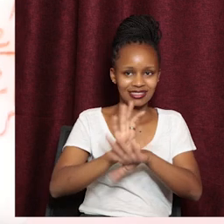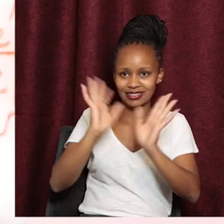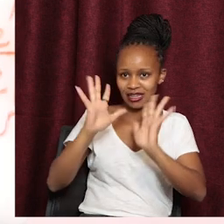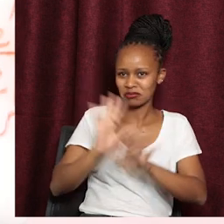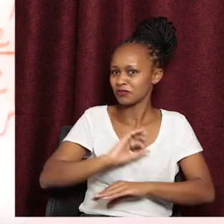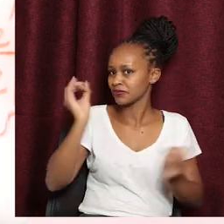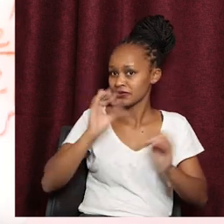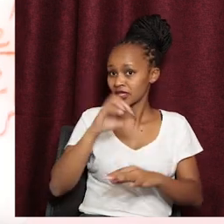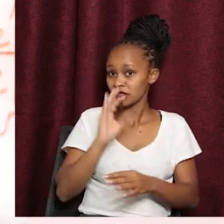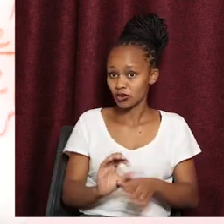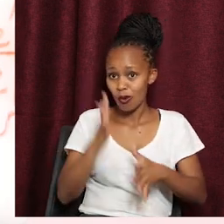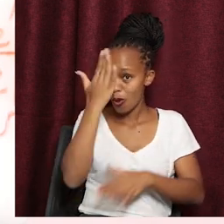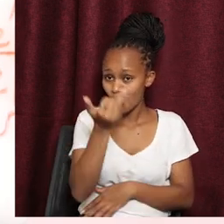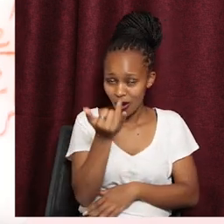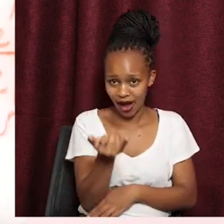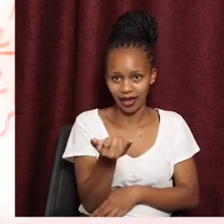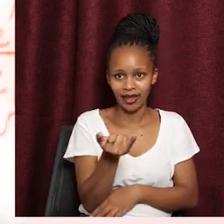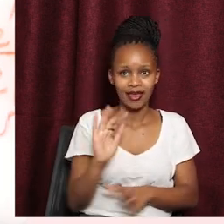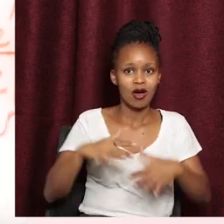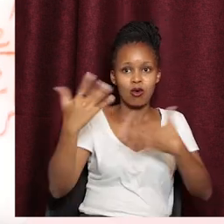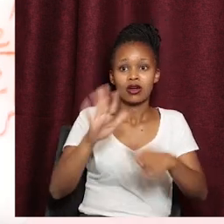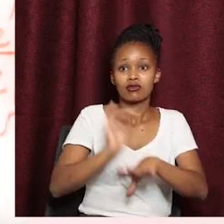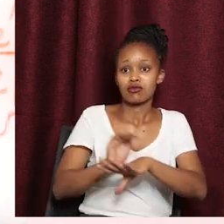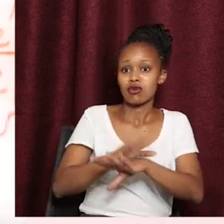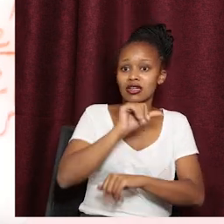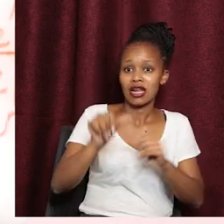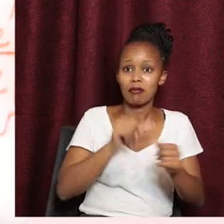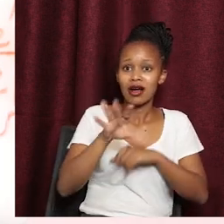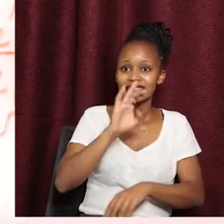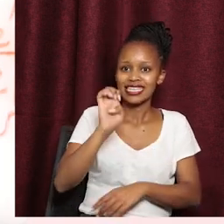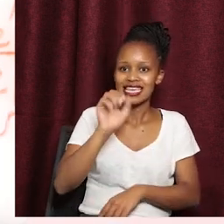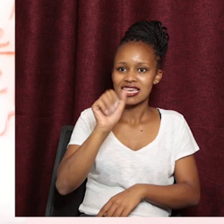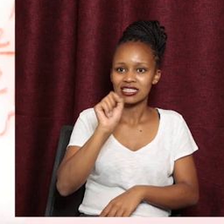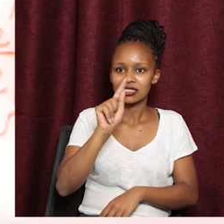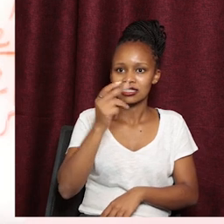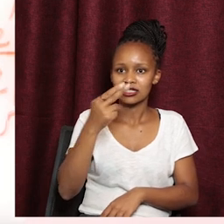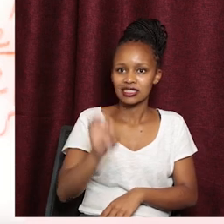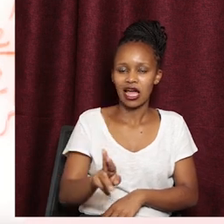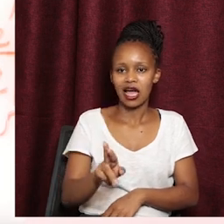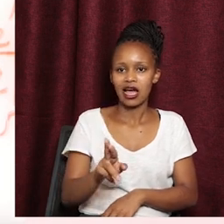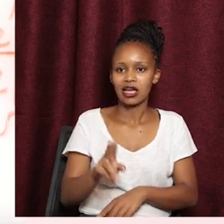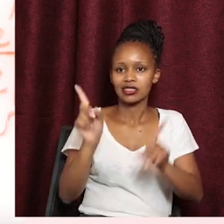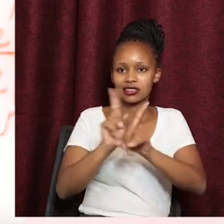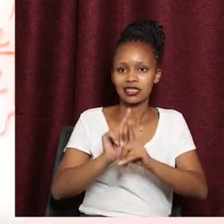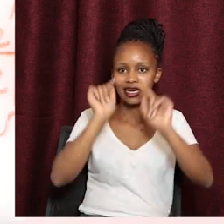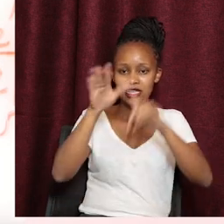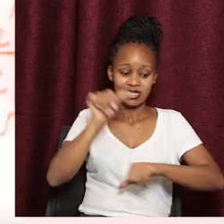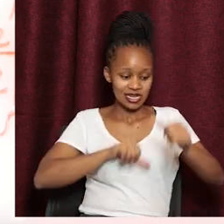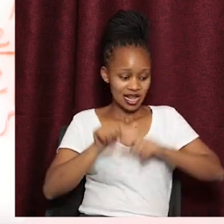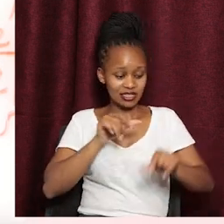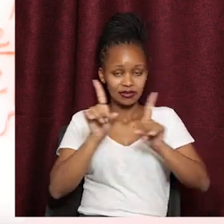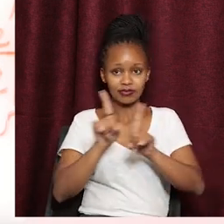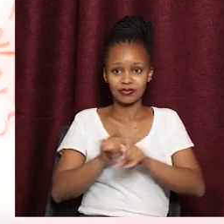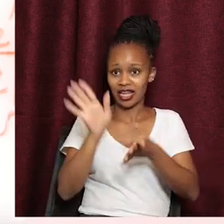why? What would be so good about Easter? Now, this kind of reaction is becoming